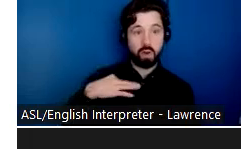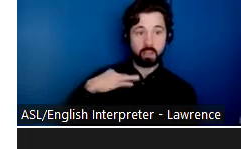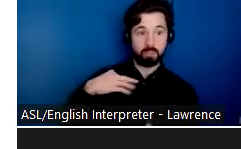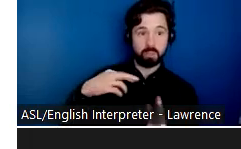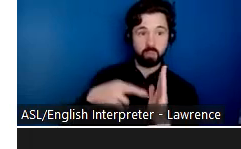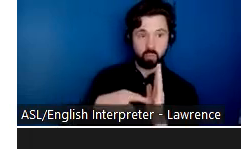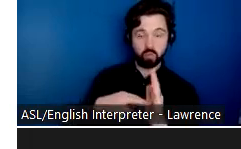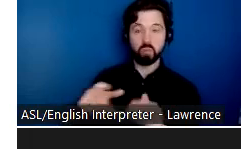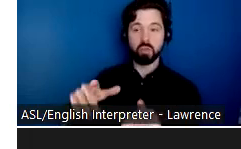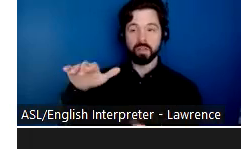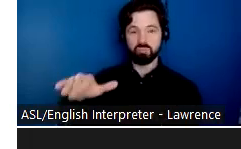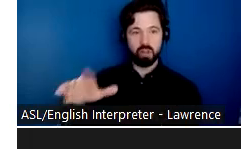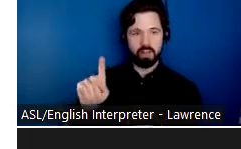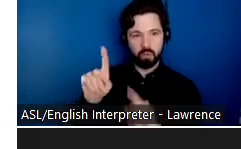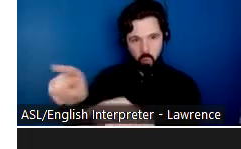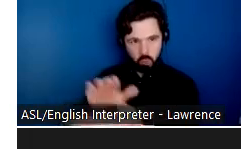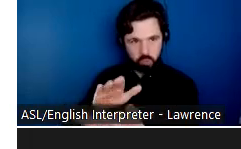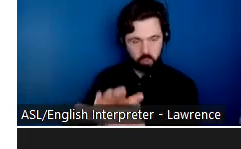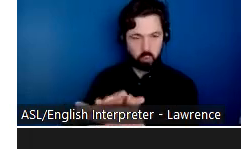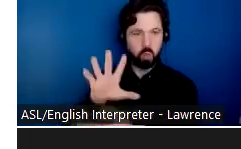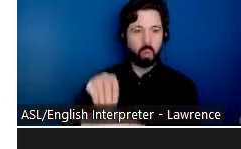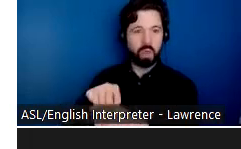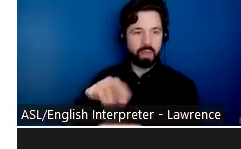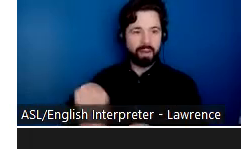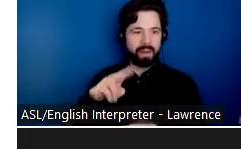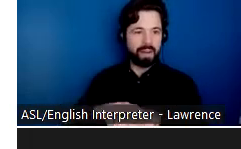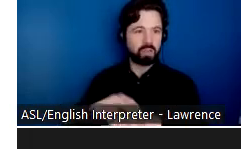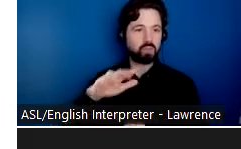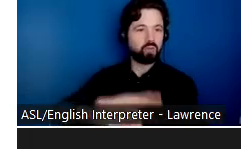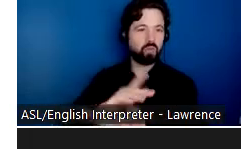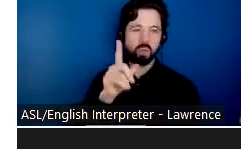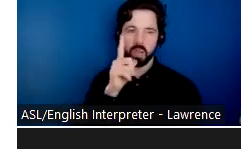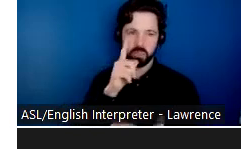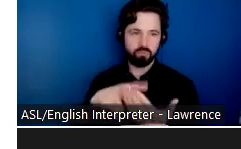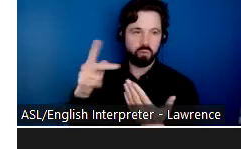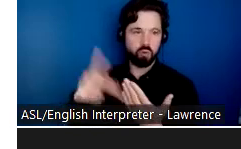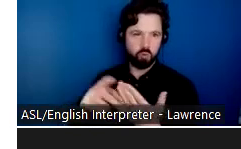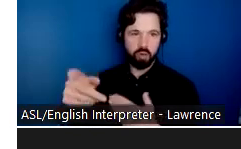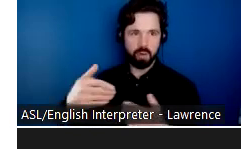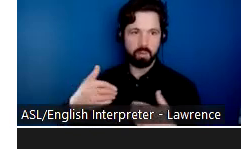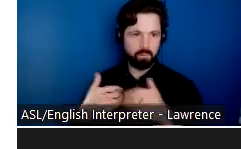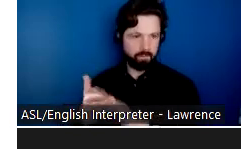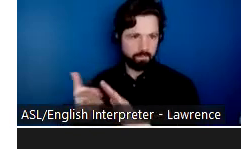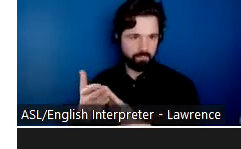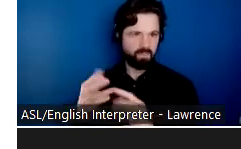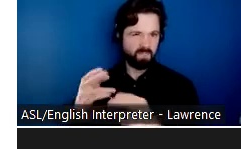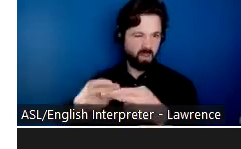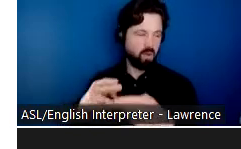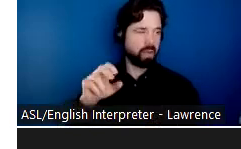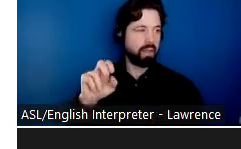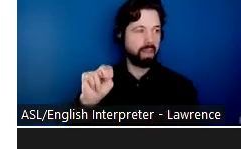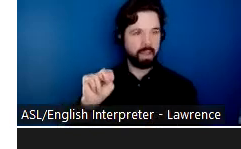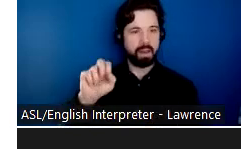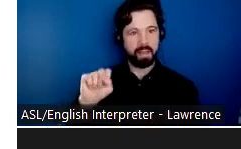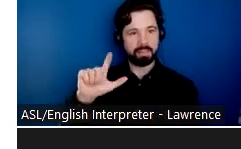child attend a school that participates in the National School Lunch Program, also denoted as NSLP, or the